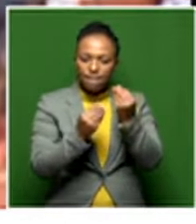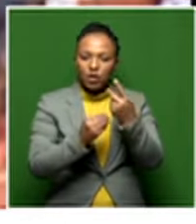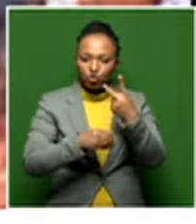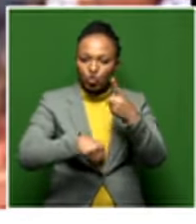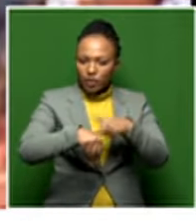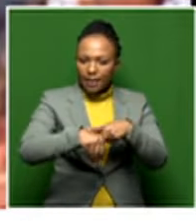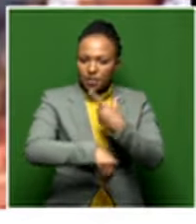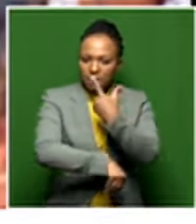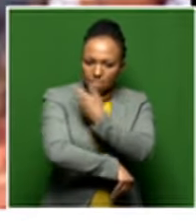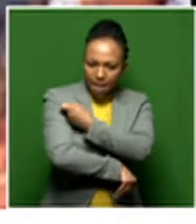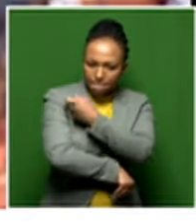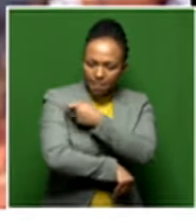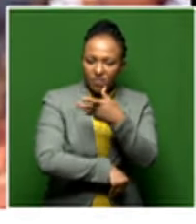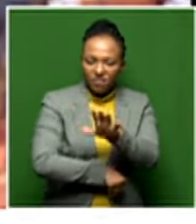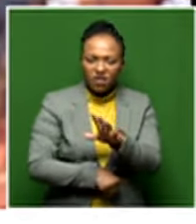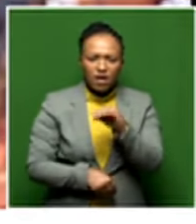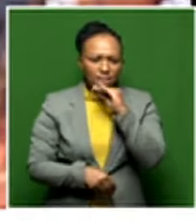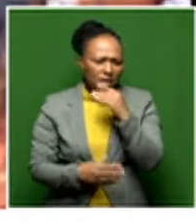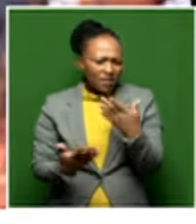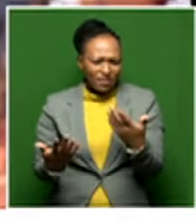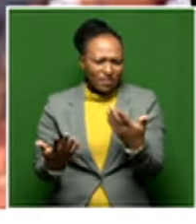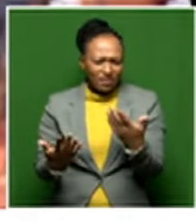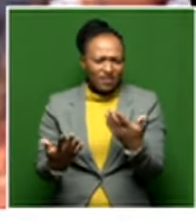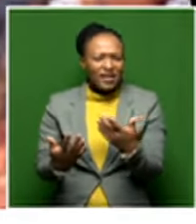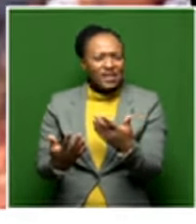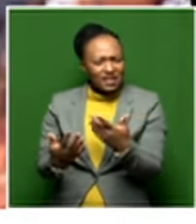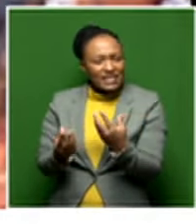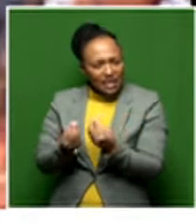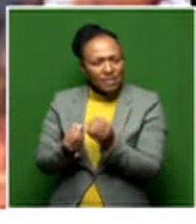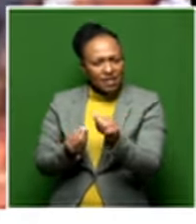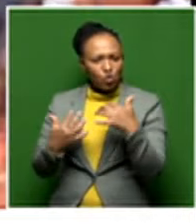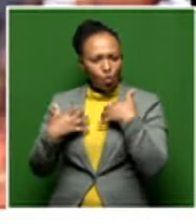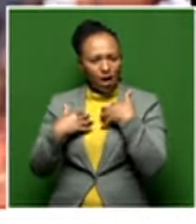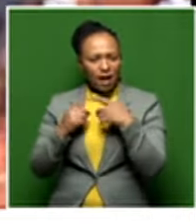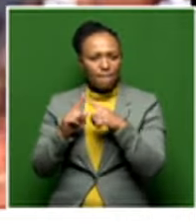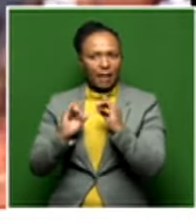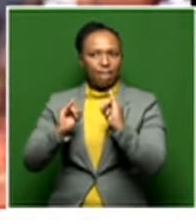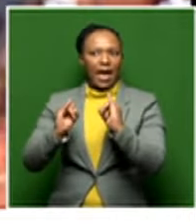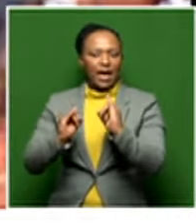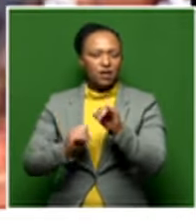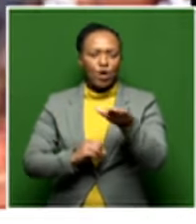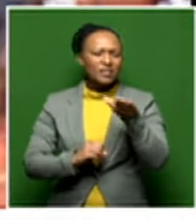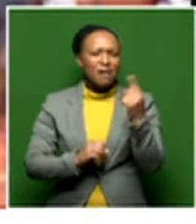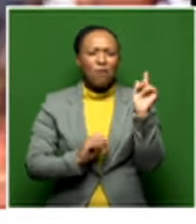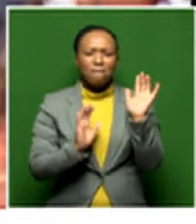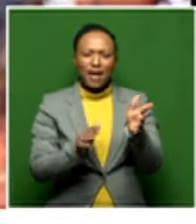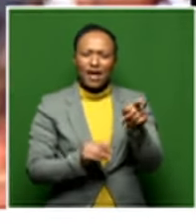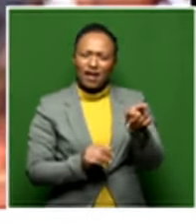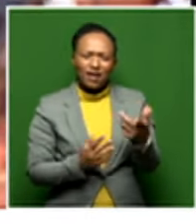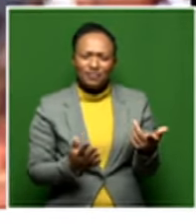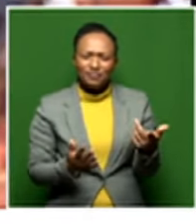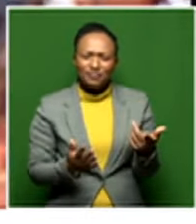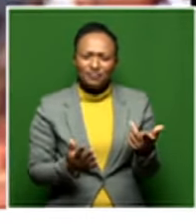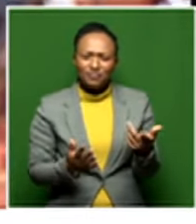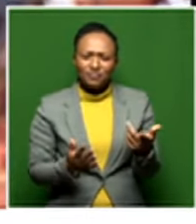vaccination. So we are not very much, yes, it's something to worry about, but it's not only for Zimbabwe per se. We are actually